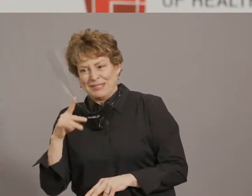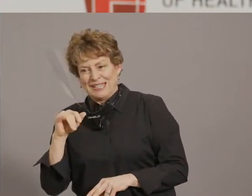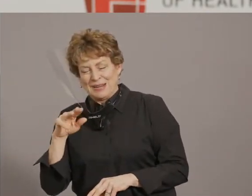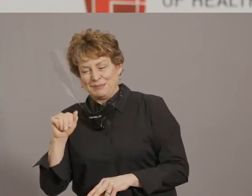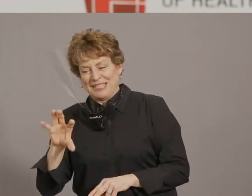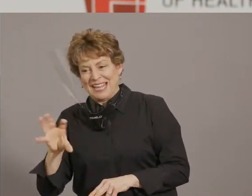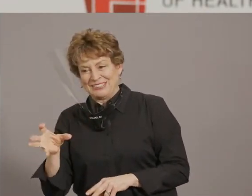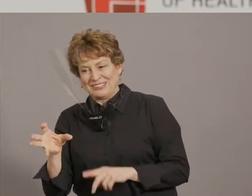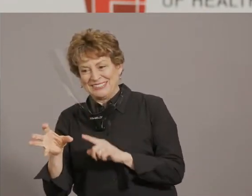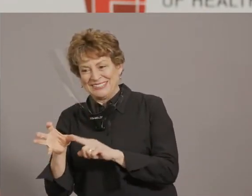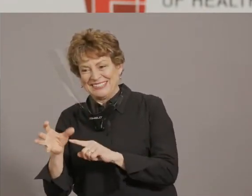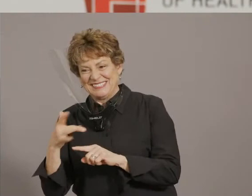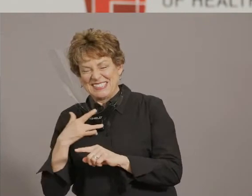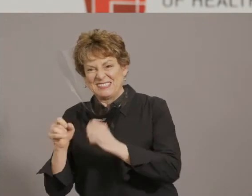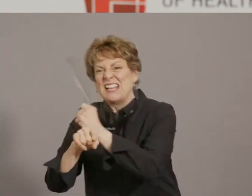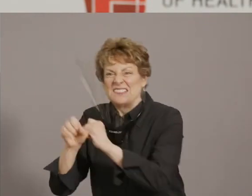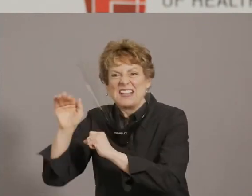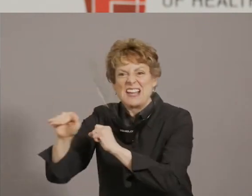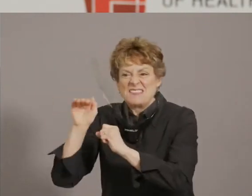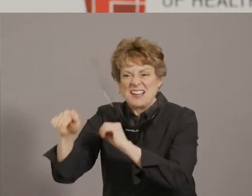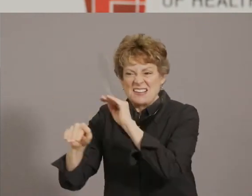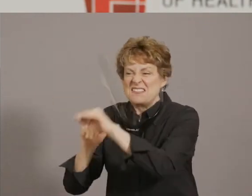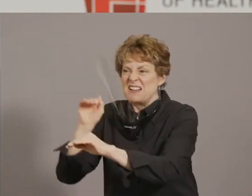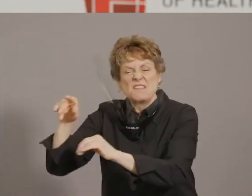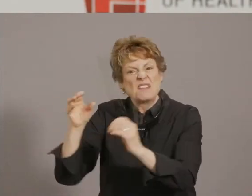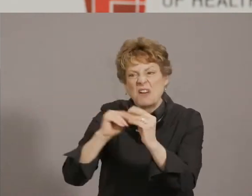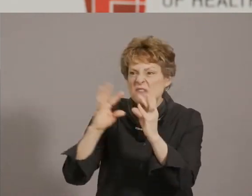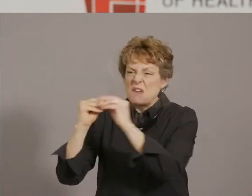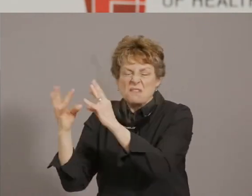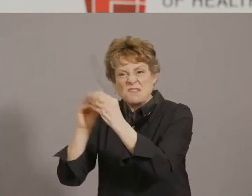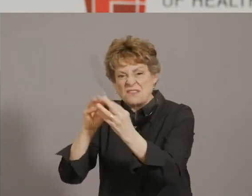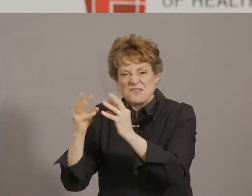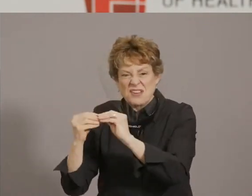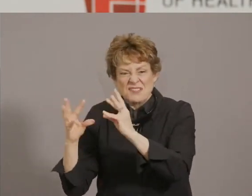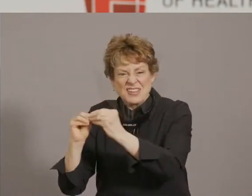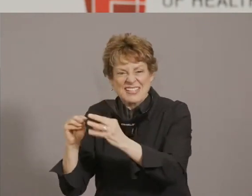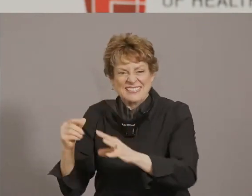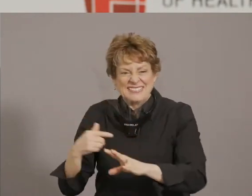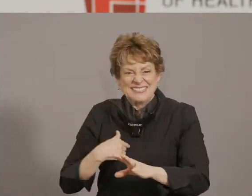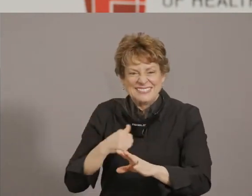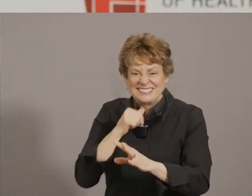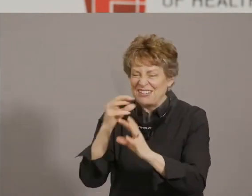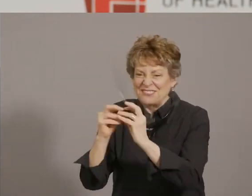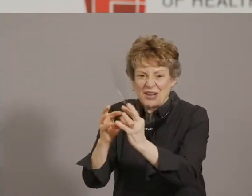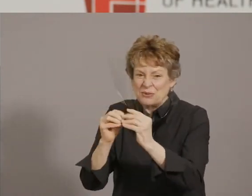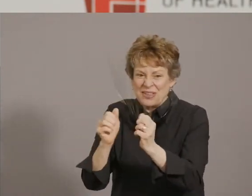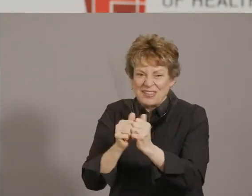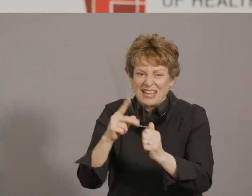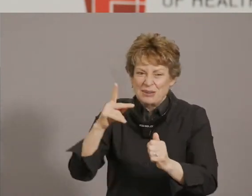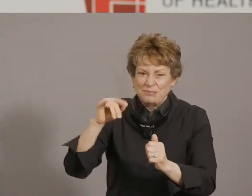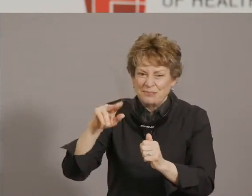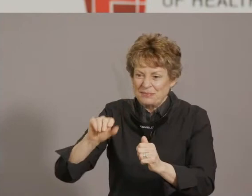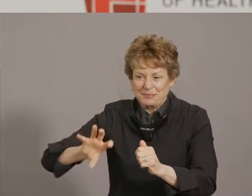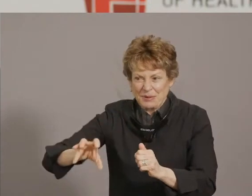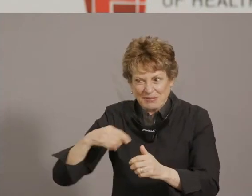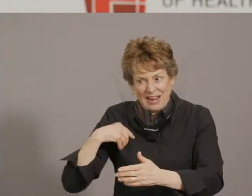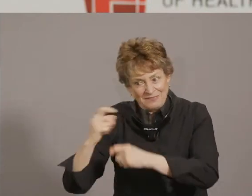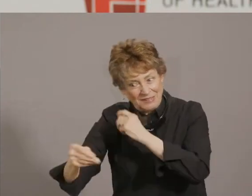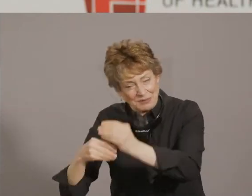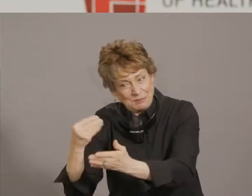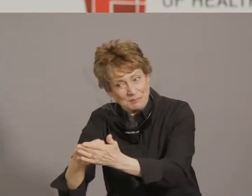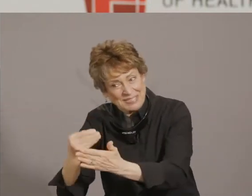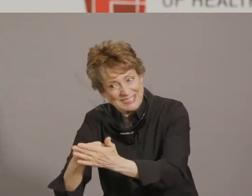We're not fighting with Pima County. We're giving them money. Okay. Okay, I'm sure that they appreciate that. I'll tell Chuck when I